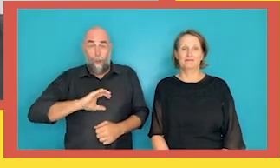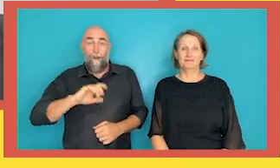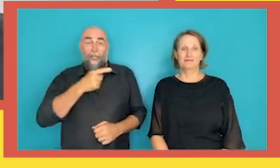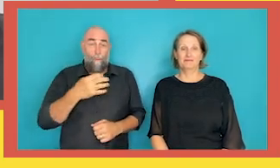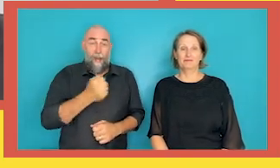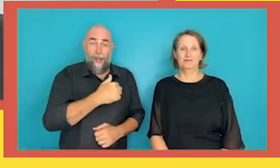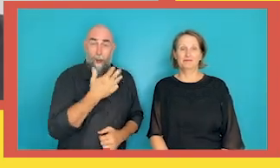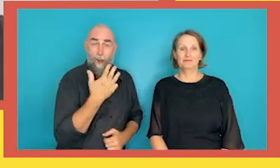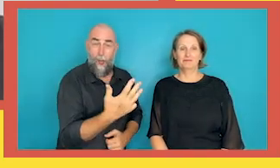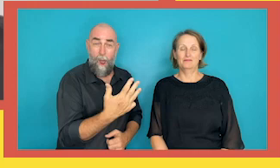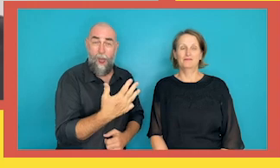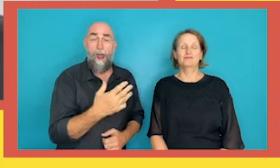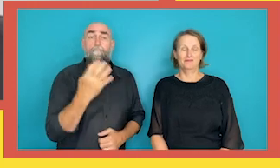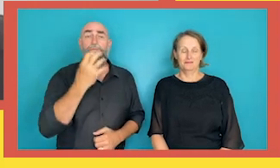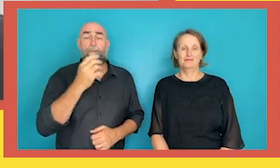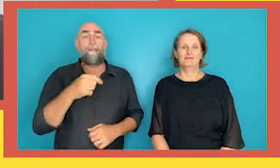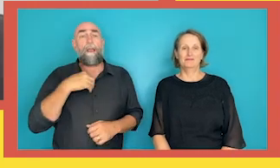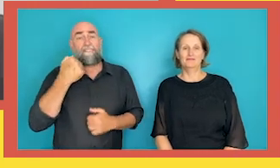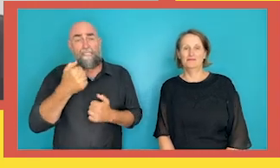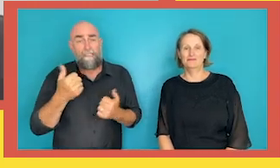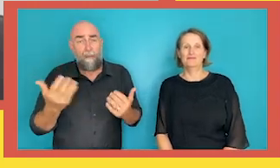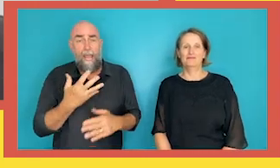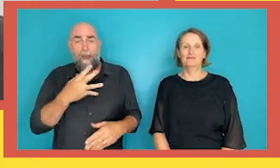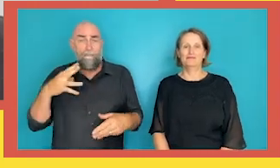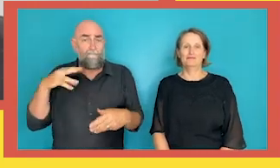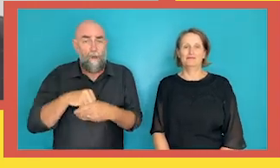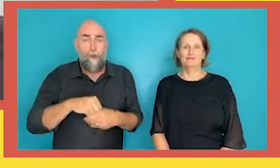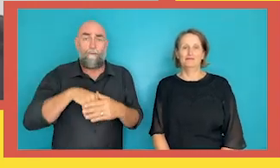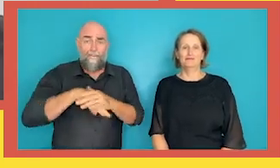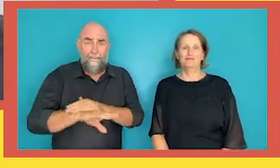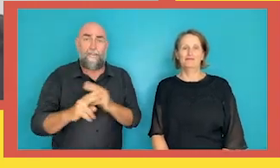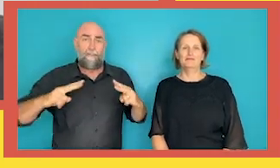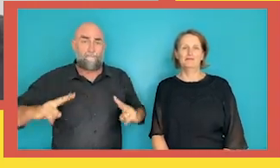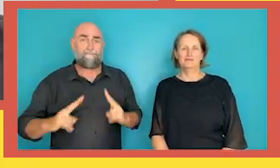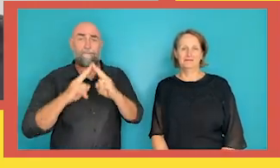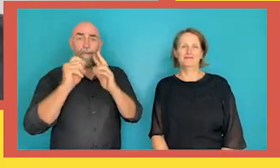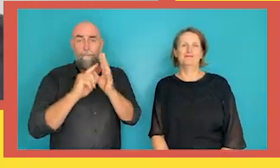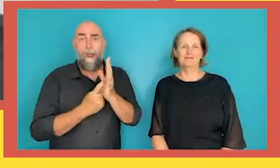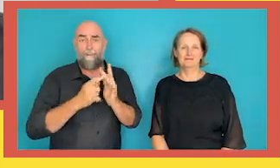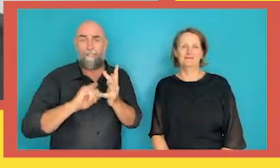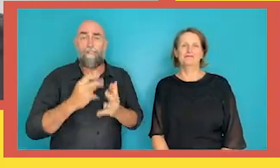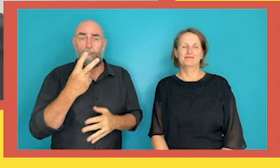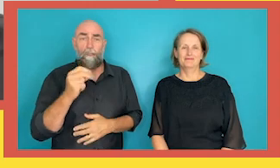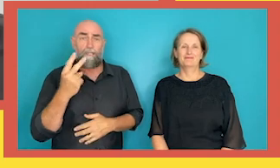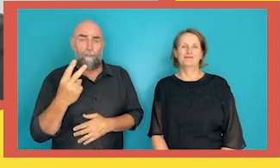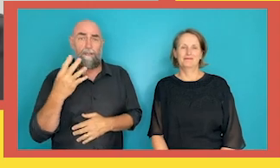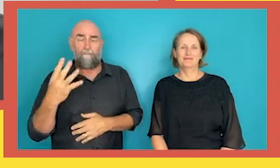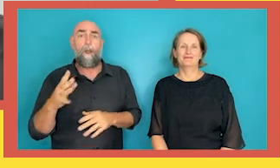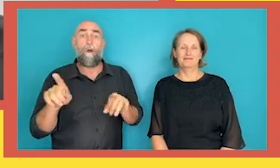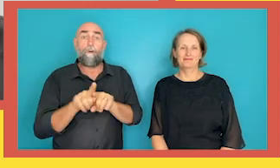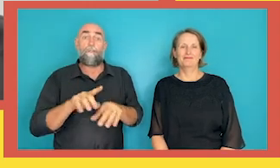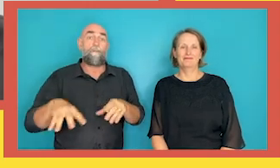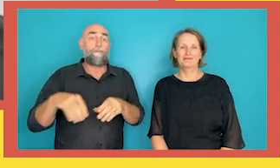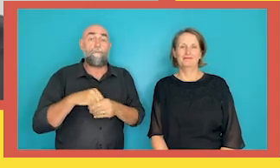medals, and that's resulted in 6 players qualifying for Paris in 2024, including our great friend